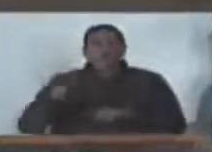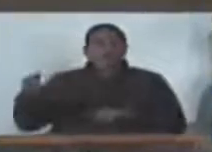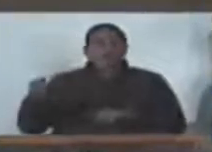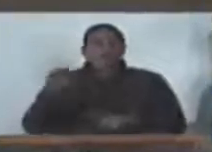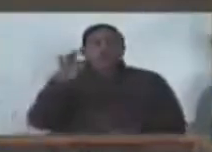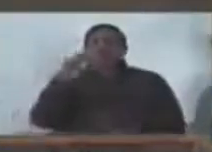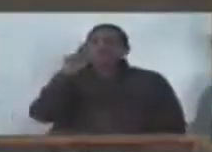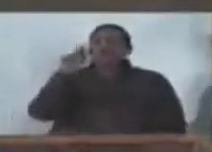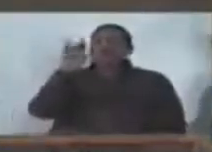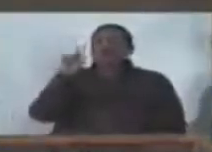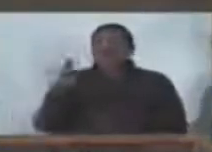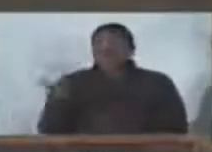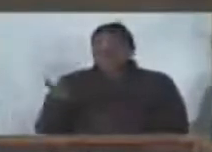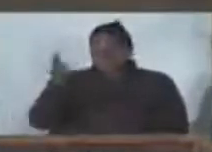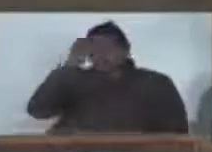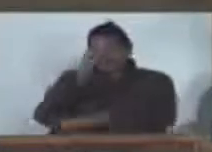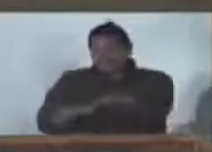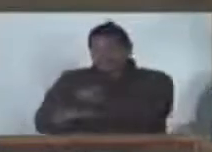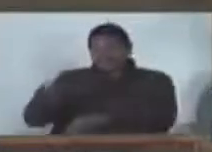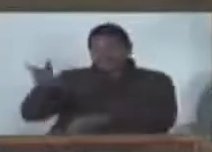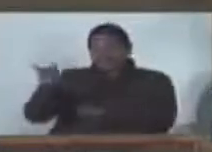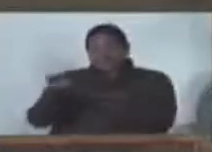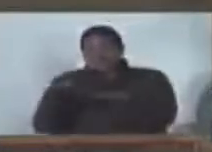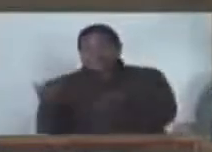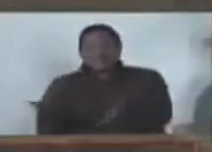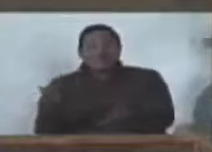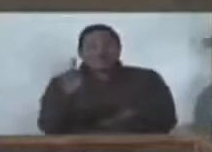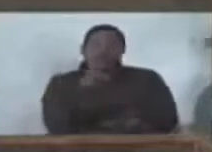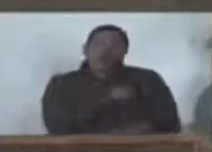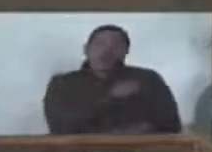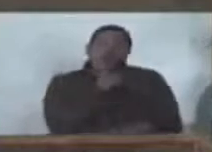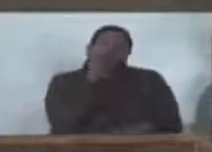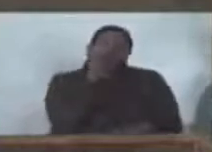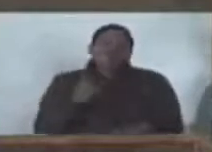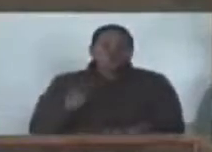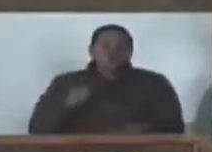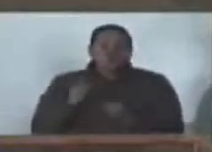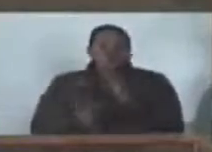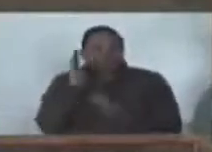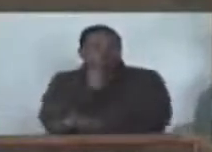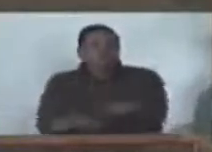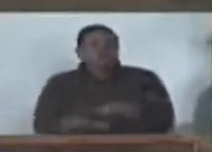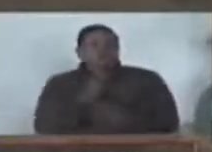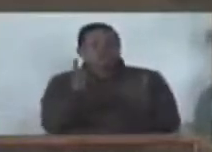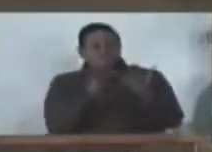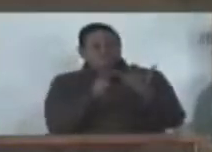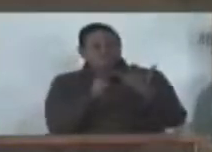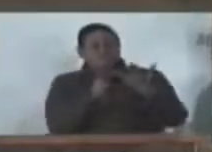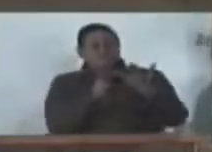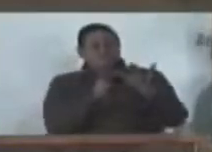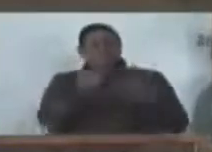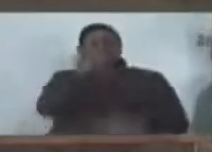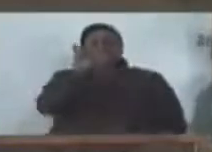and her younger son were pronounced dead at hospital. Four, 45-year-old Dion Smith